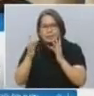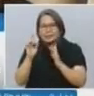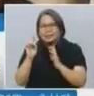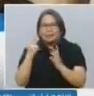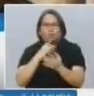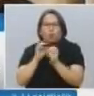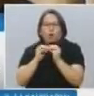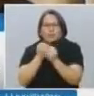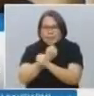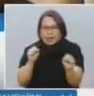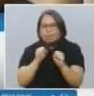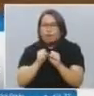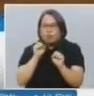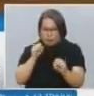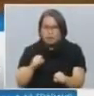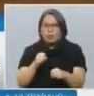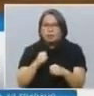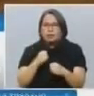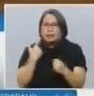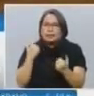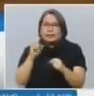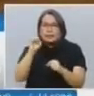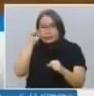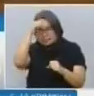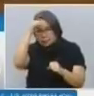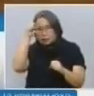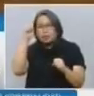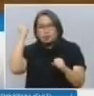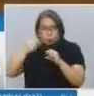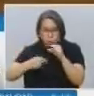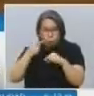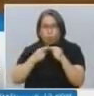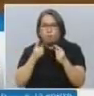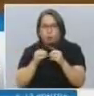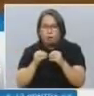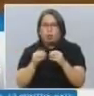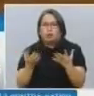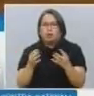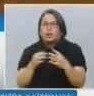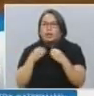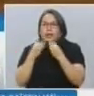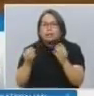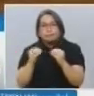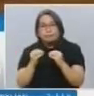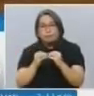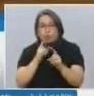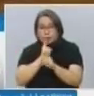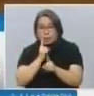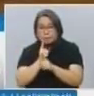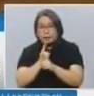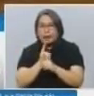for the entry of a new major industry player is at hand. The terms will be fair, reasonable,